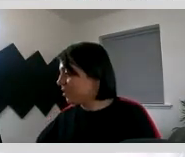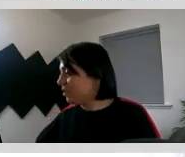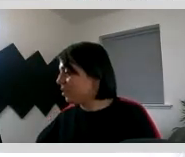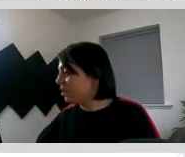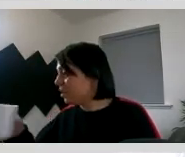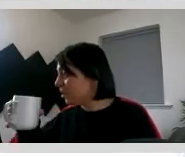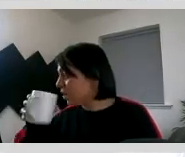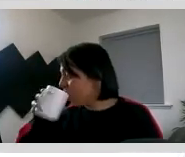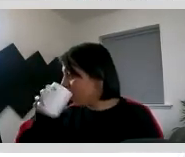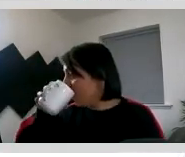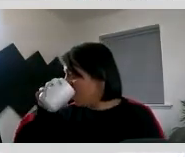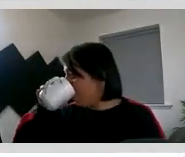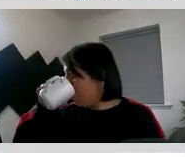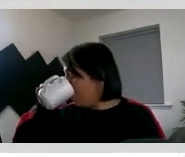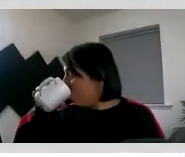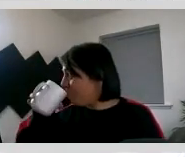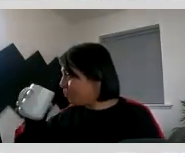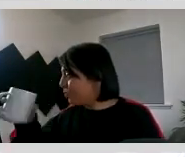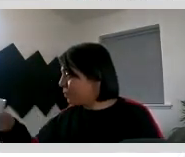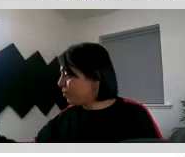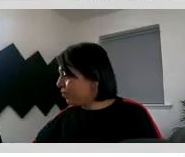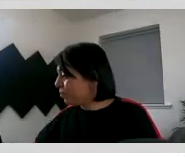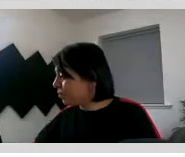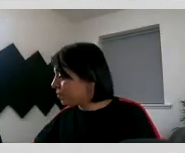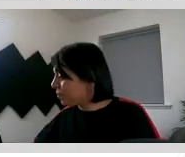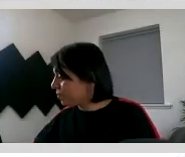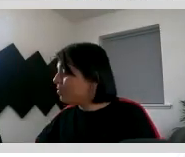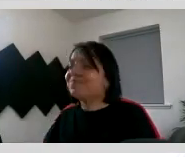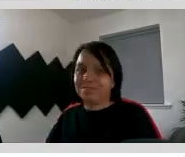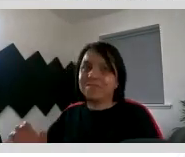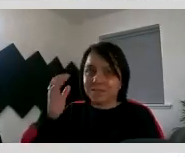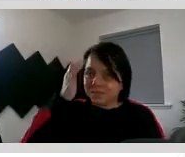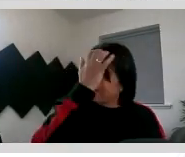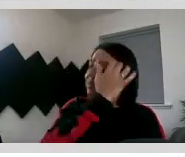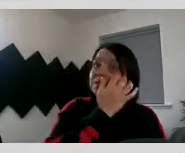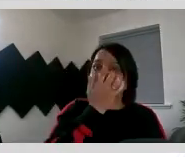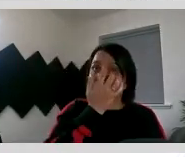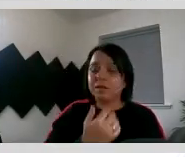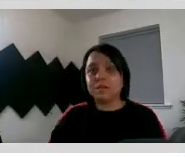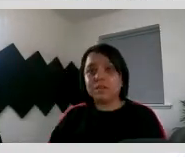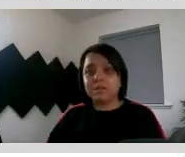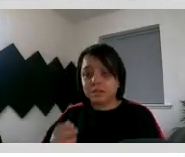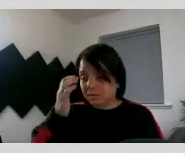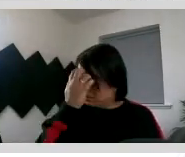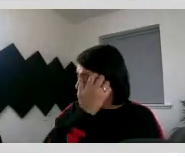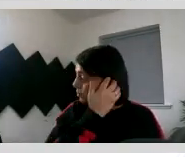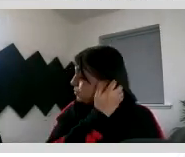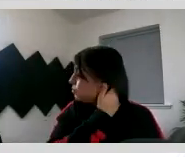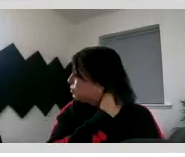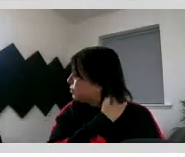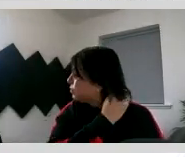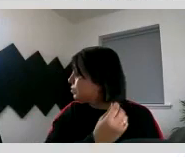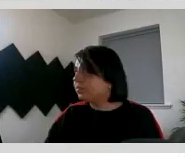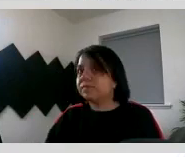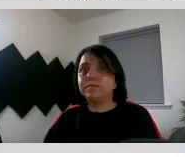No, absolutely. I've seen some like elder people being in the UK for like, I don't know,